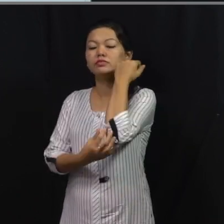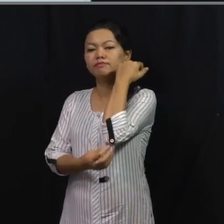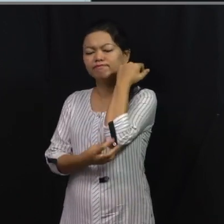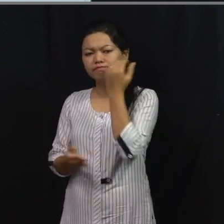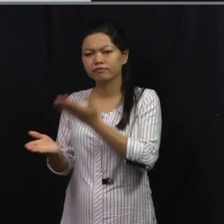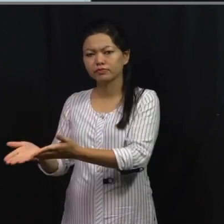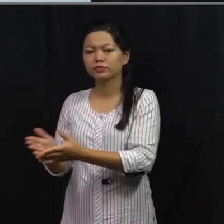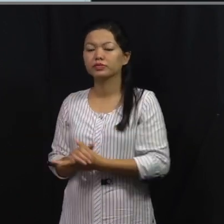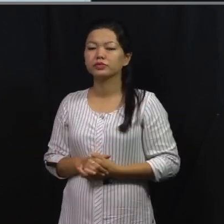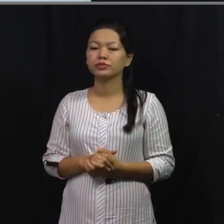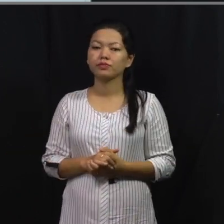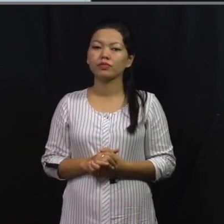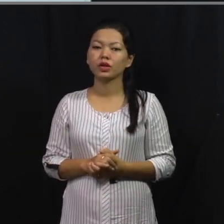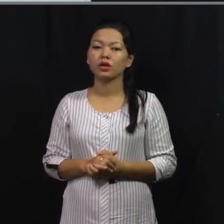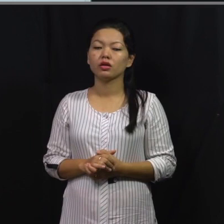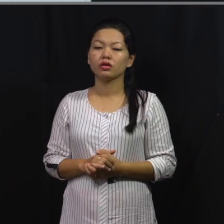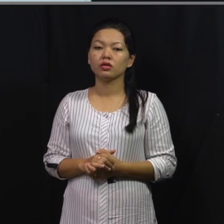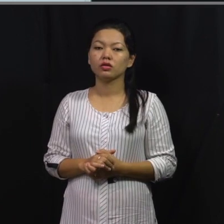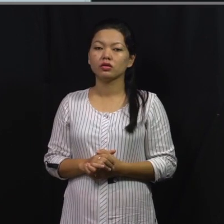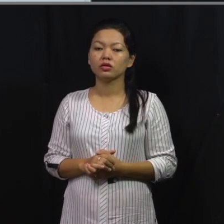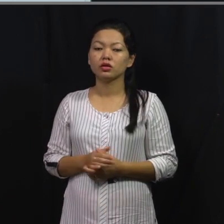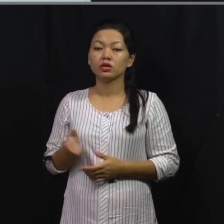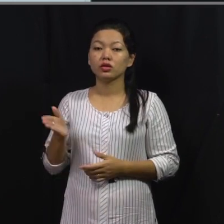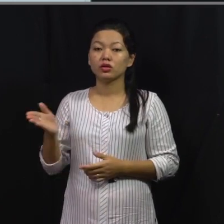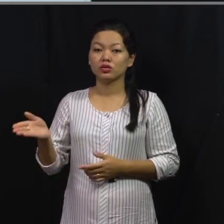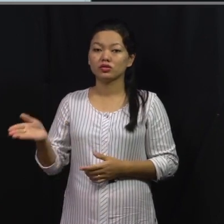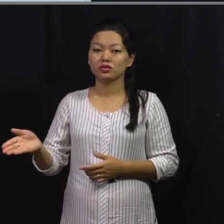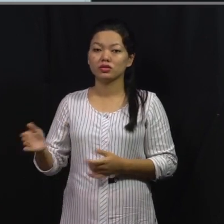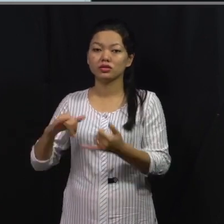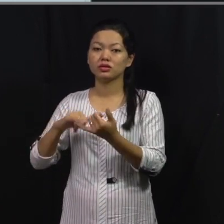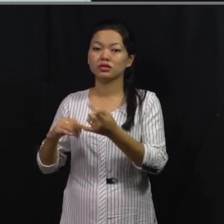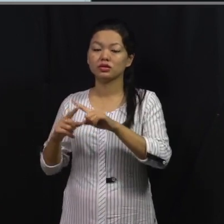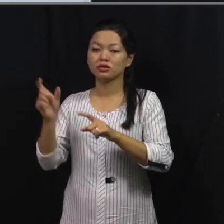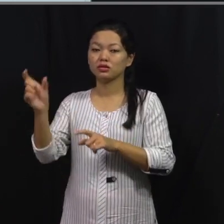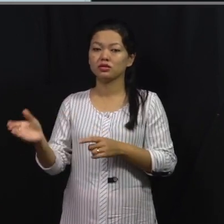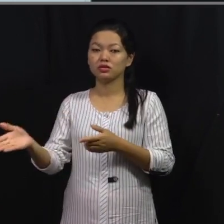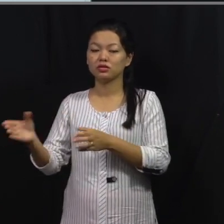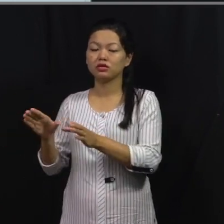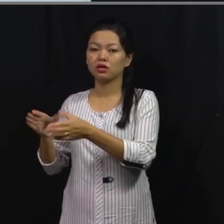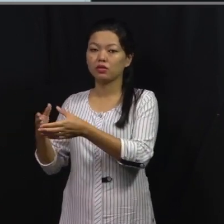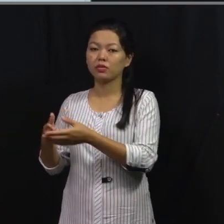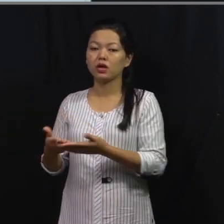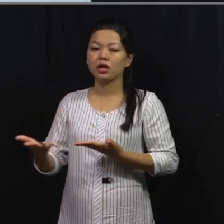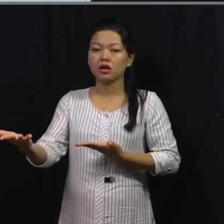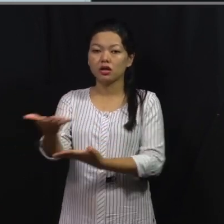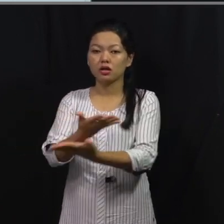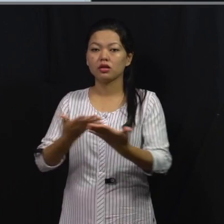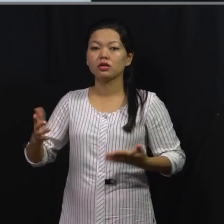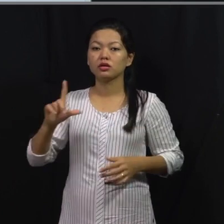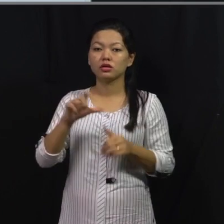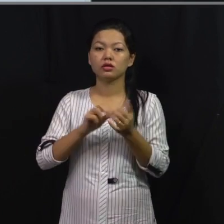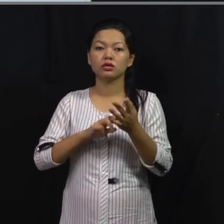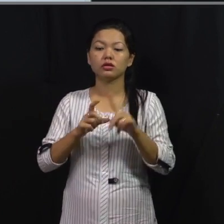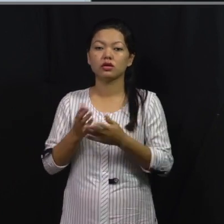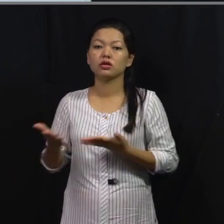okay, this group of people are mostly landless laborers. They don't have a land on their own, okay, and thus